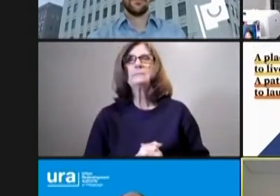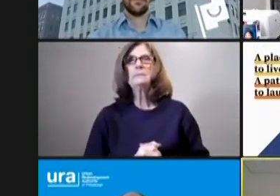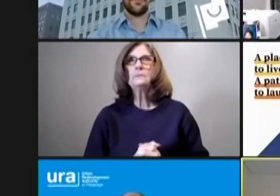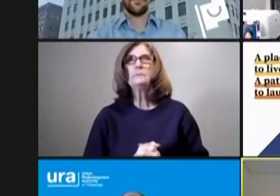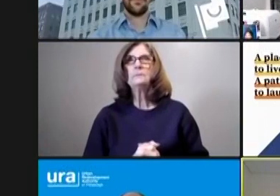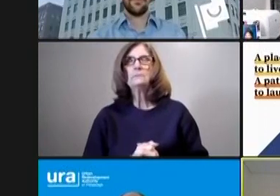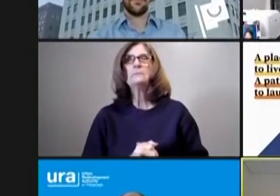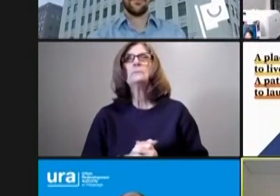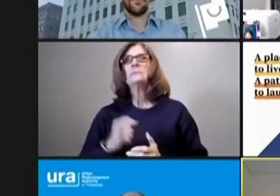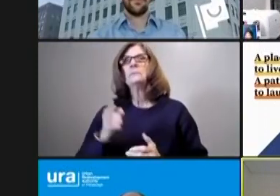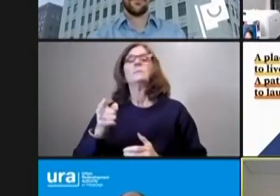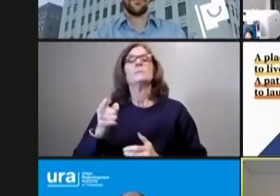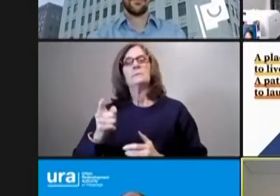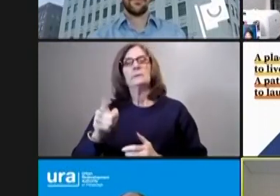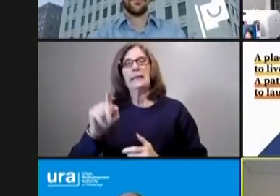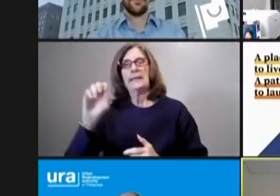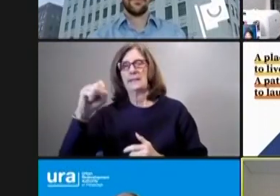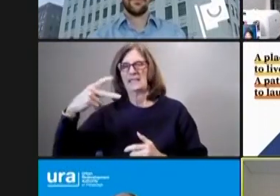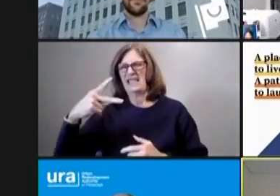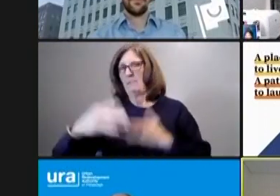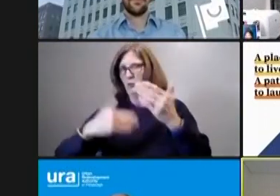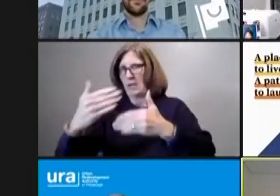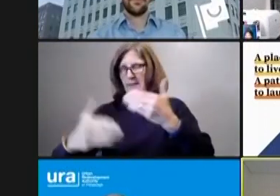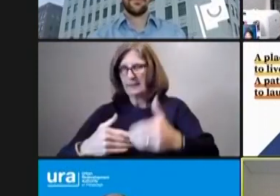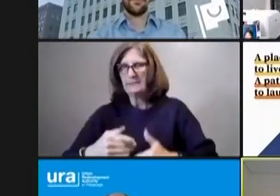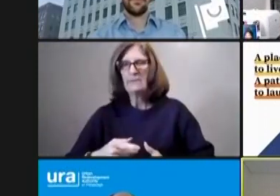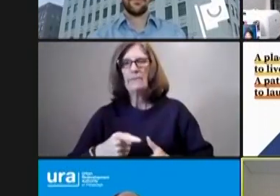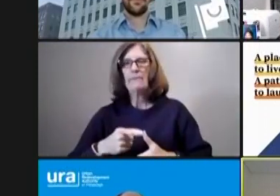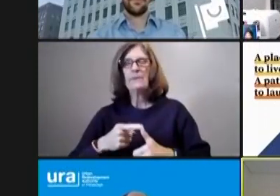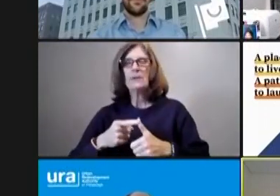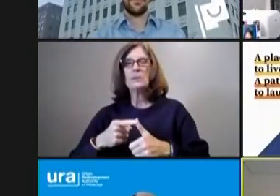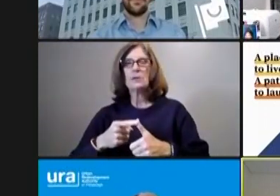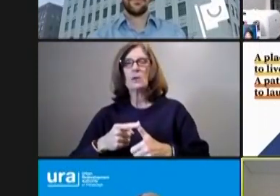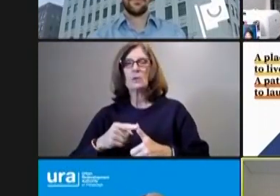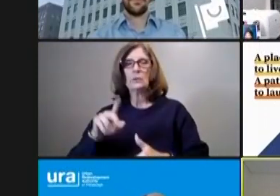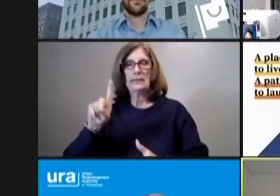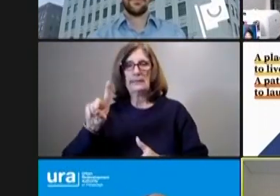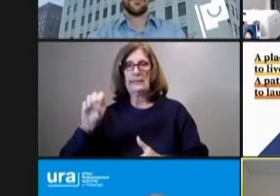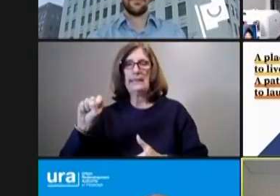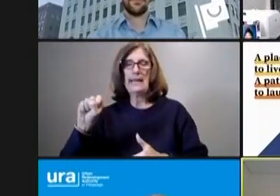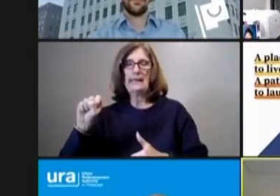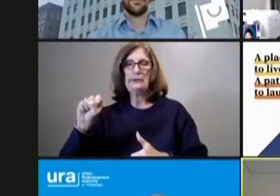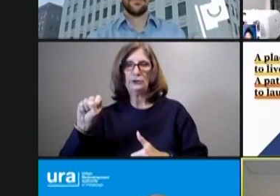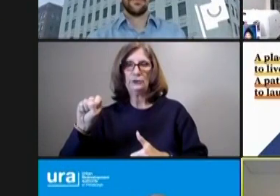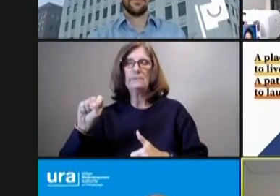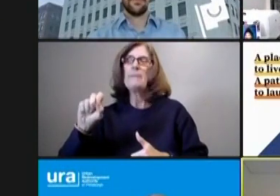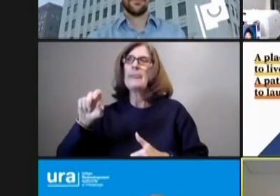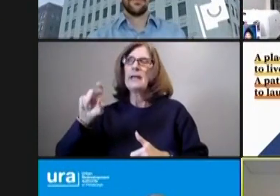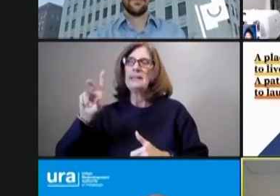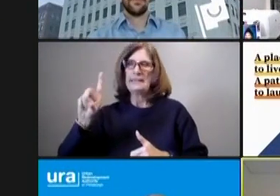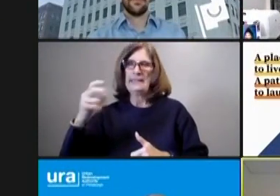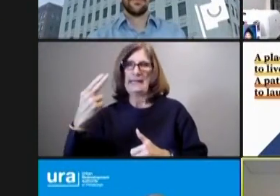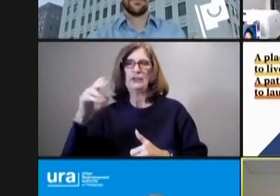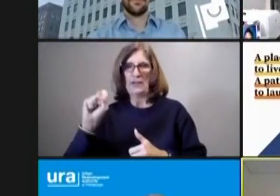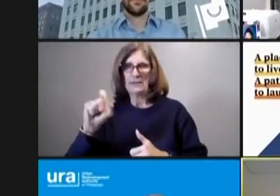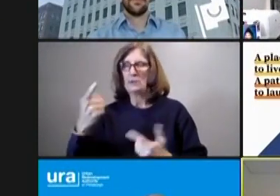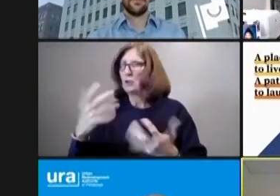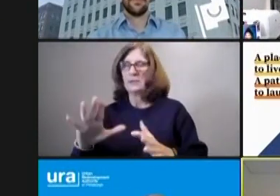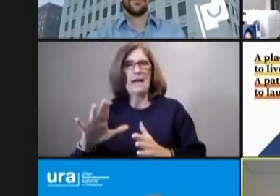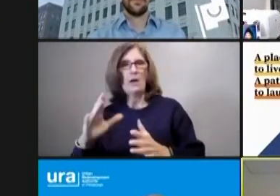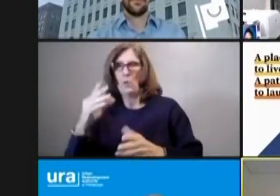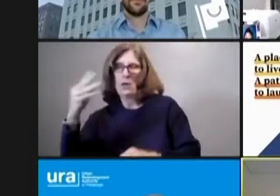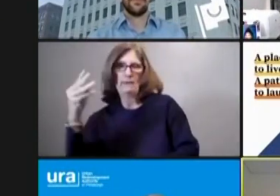kind of step process that we've outlined here. So we know that DHS does not want Action paying PUR directly,